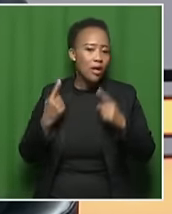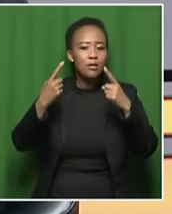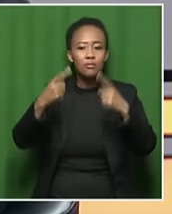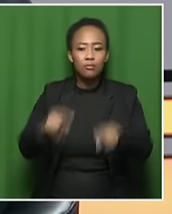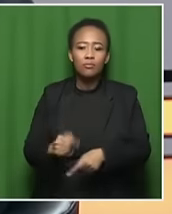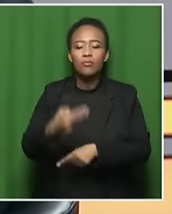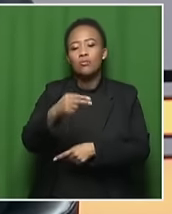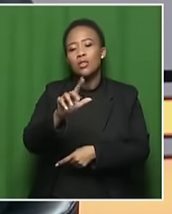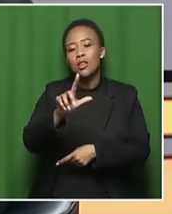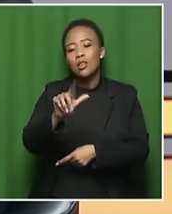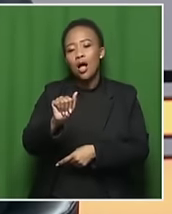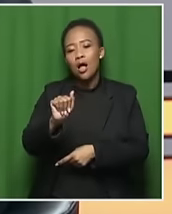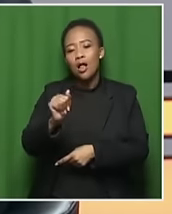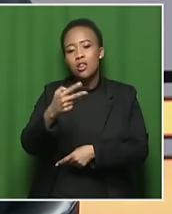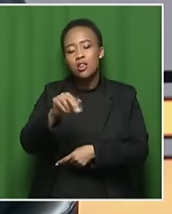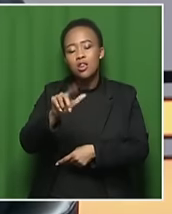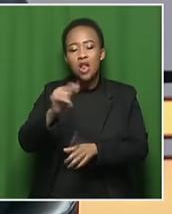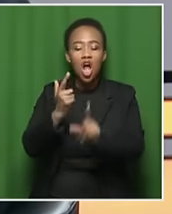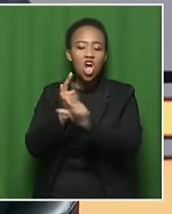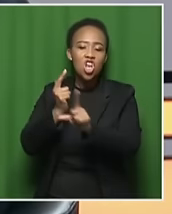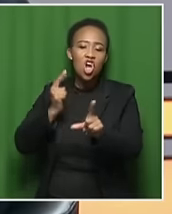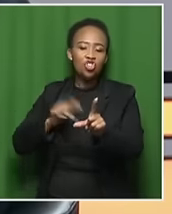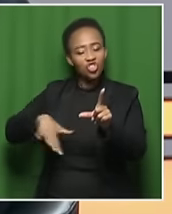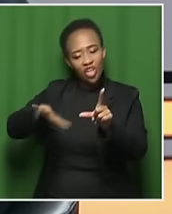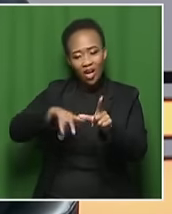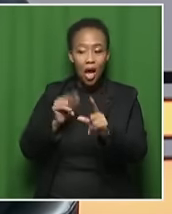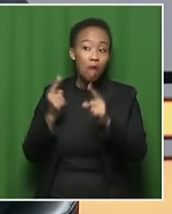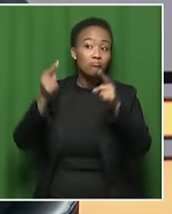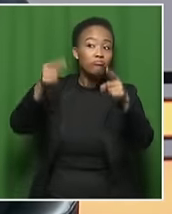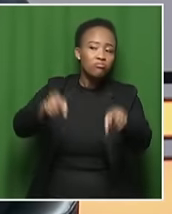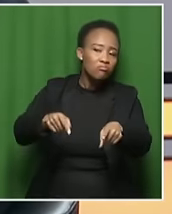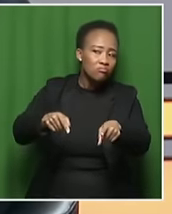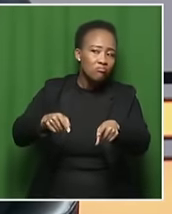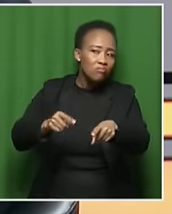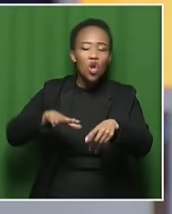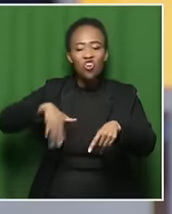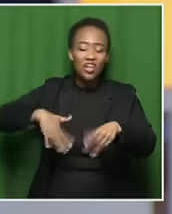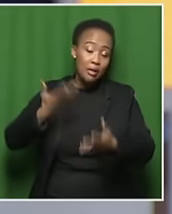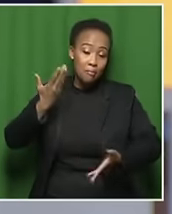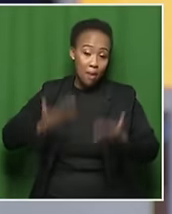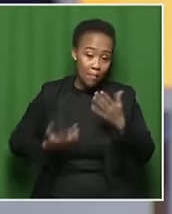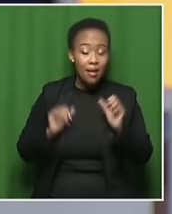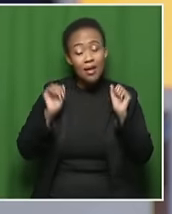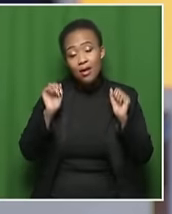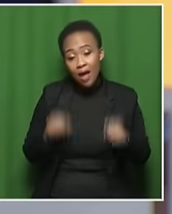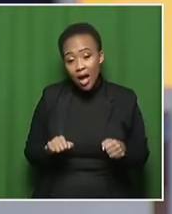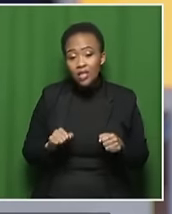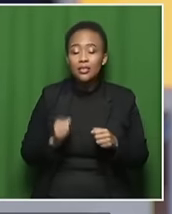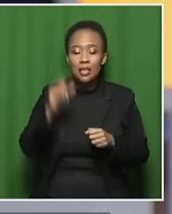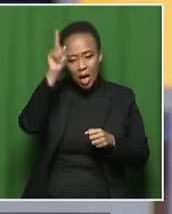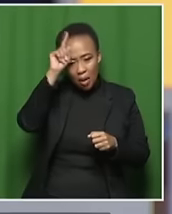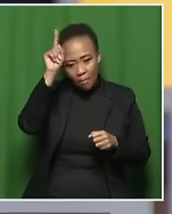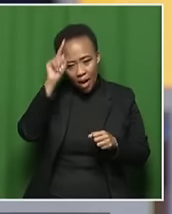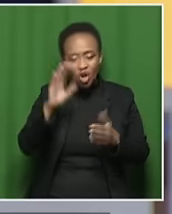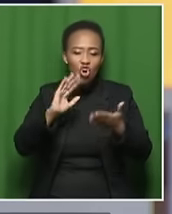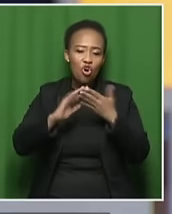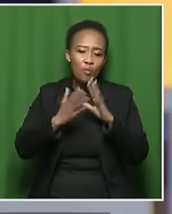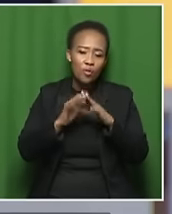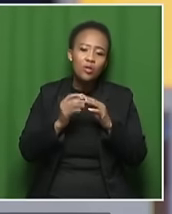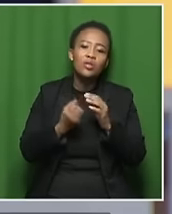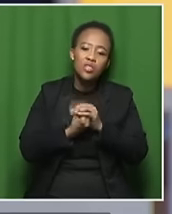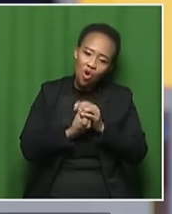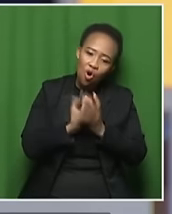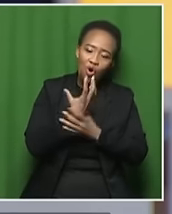townships or areas, but we are strong in the black communities. We are growing in the black communities. We've got councillors